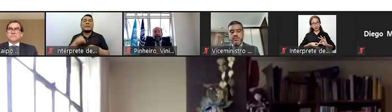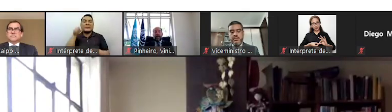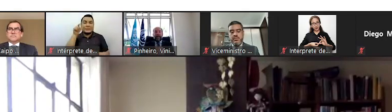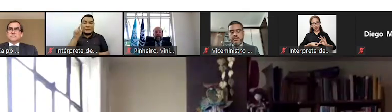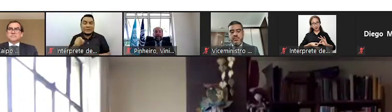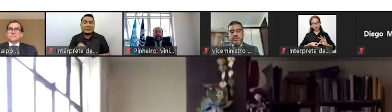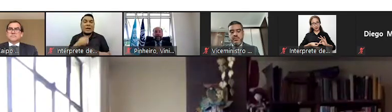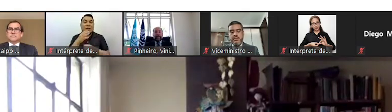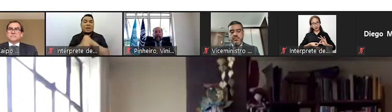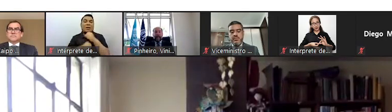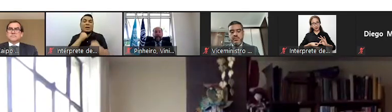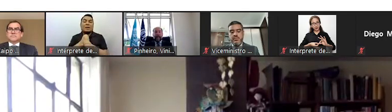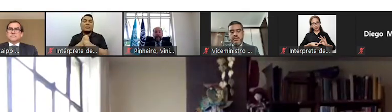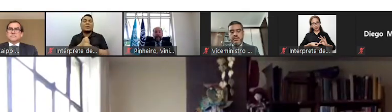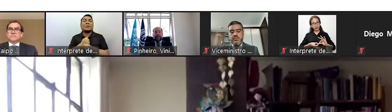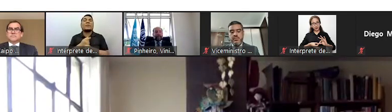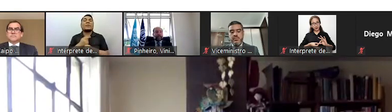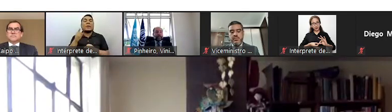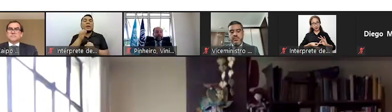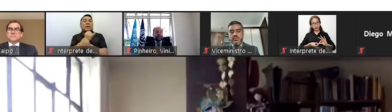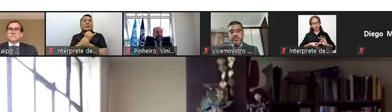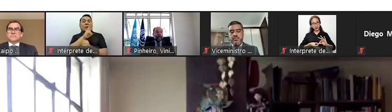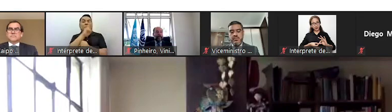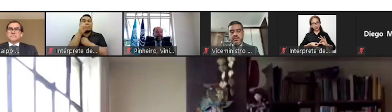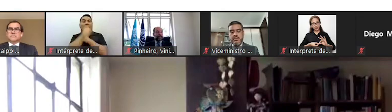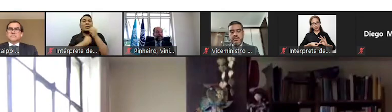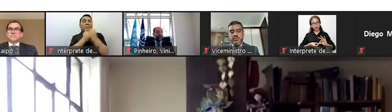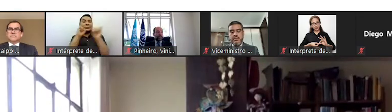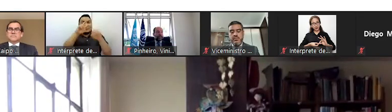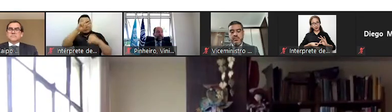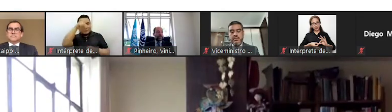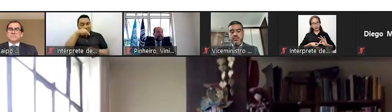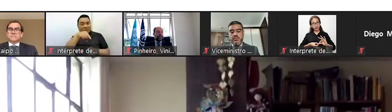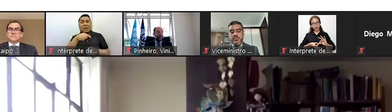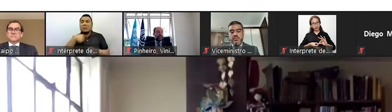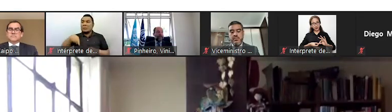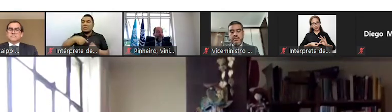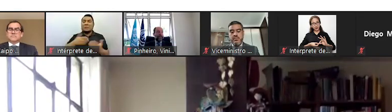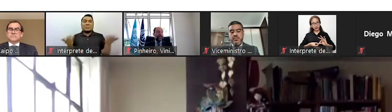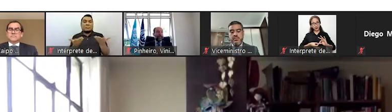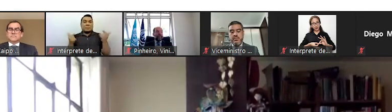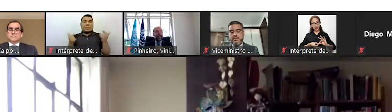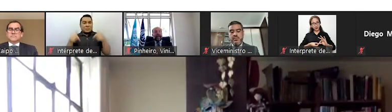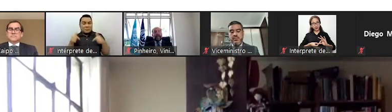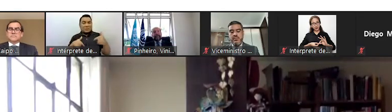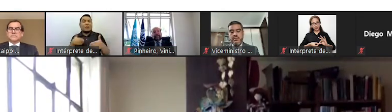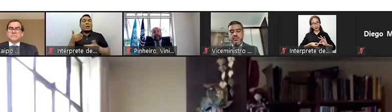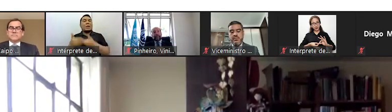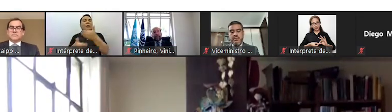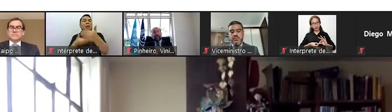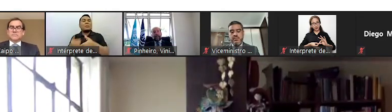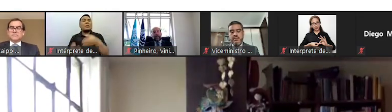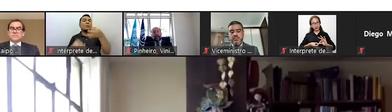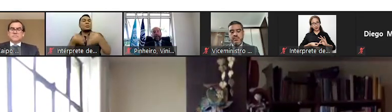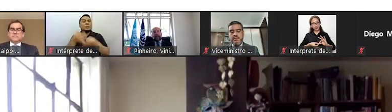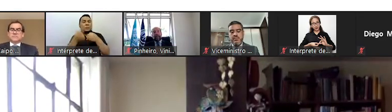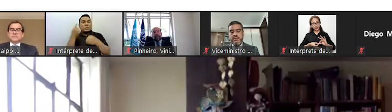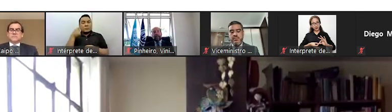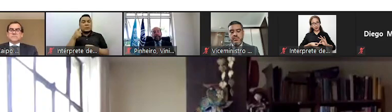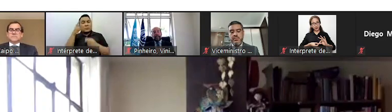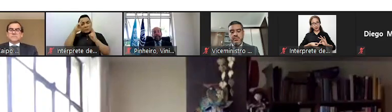rights and that in this bicentennial year we can be on the right